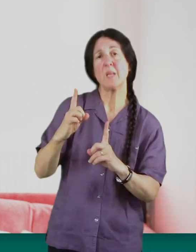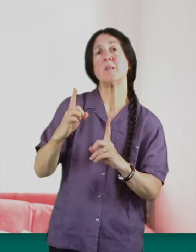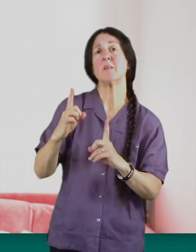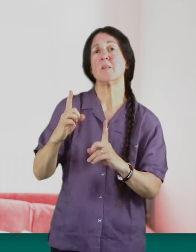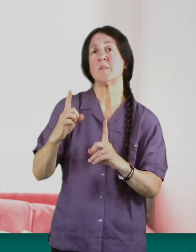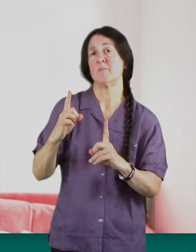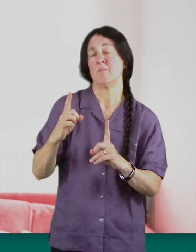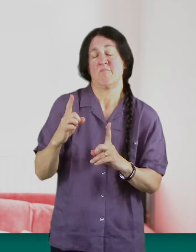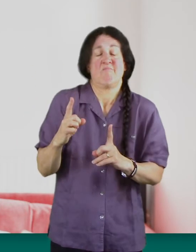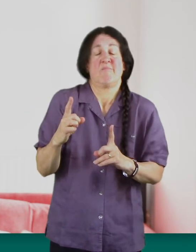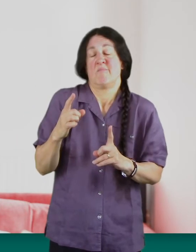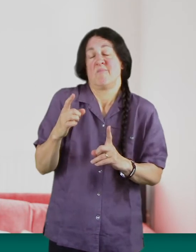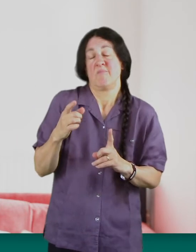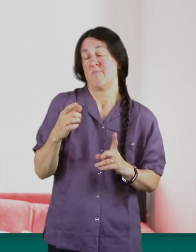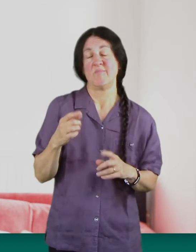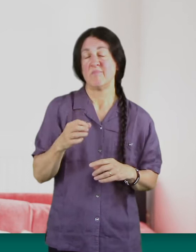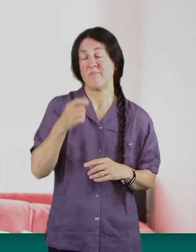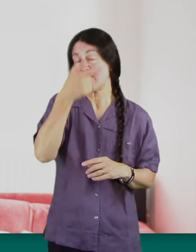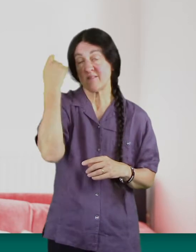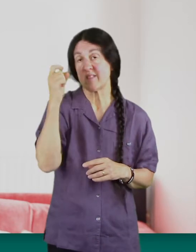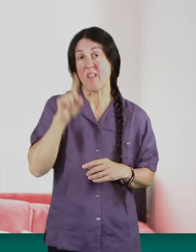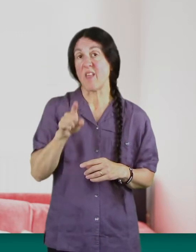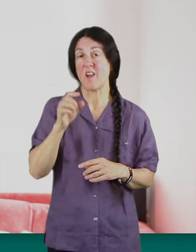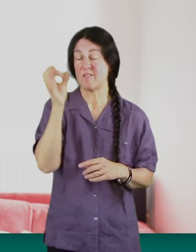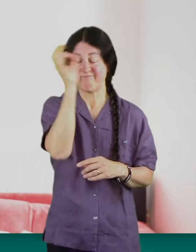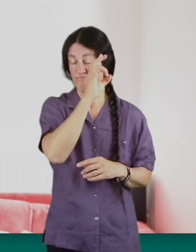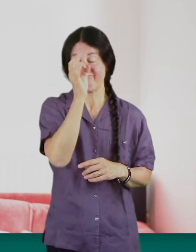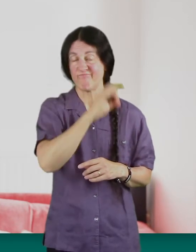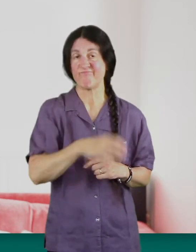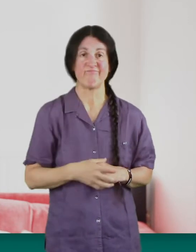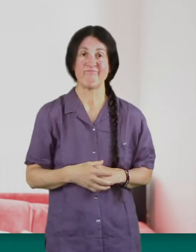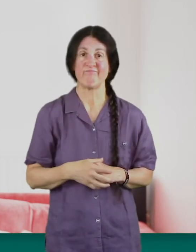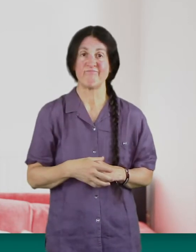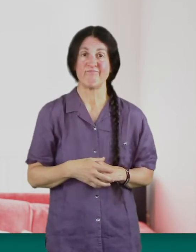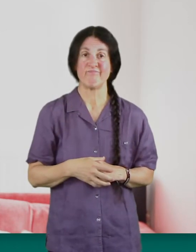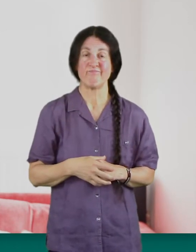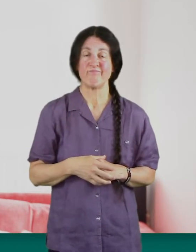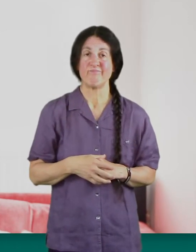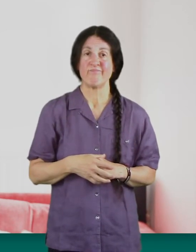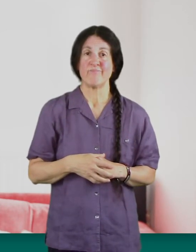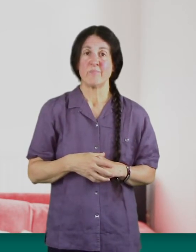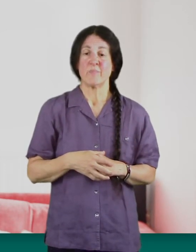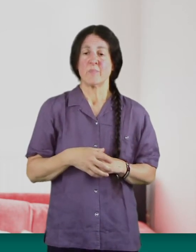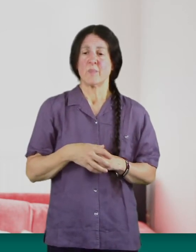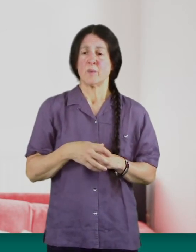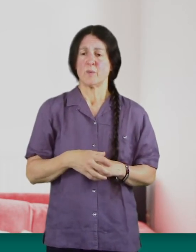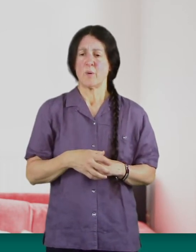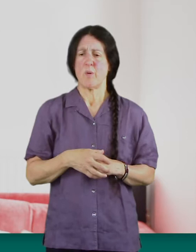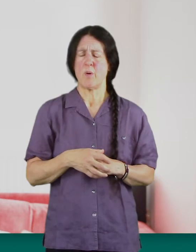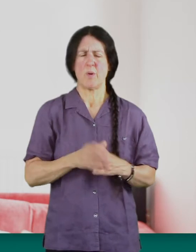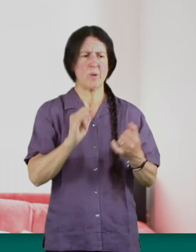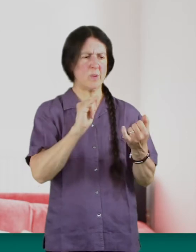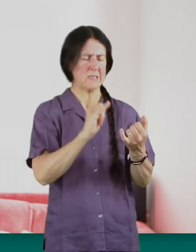bargaining and making your ploy or getting on the right side of him, and he's given you some